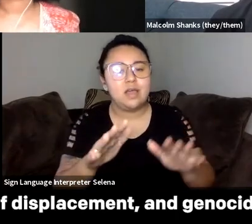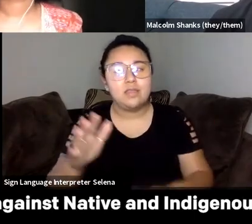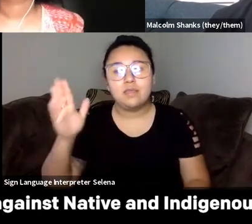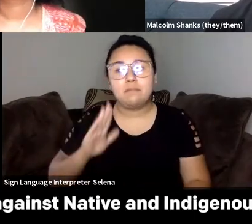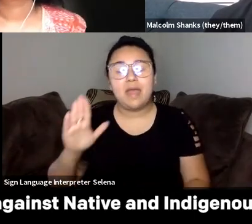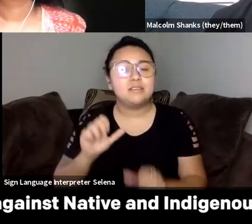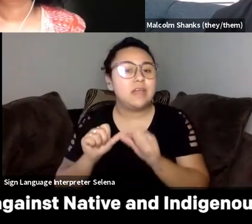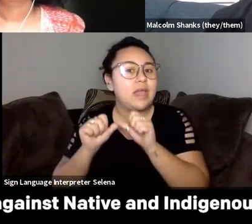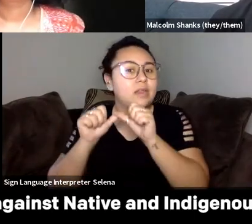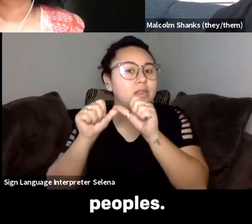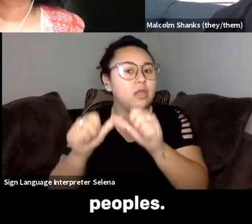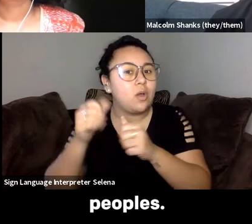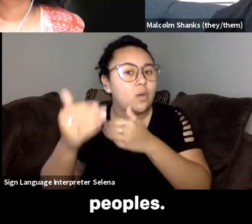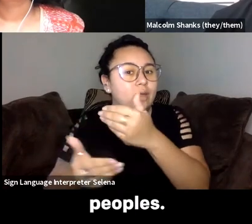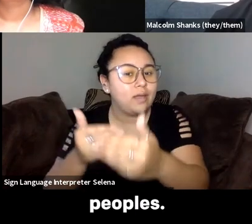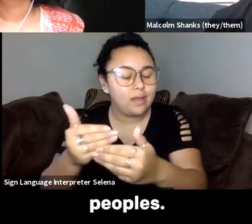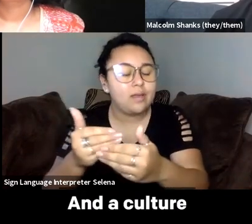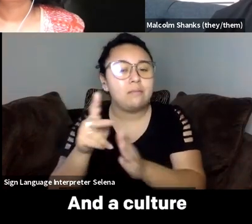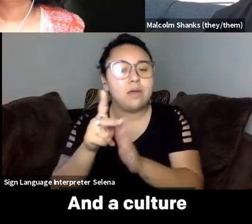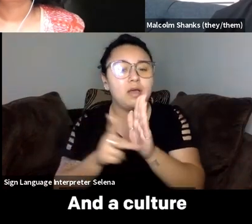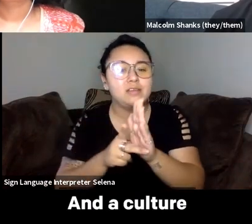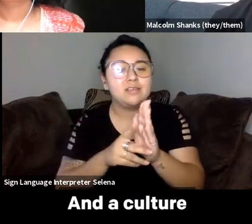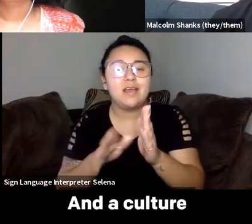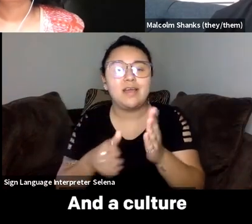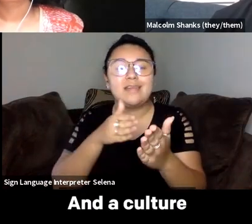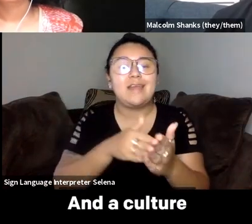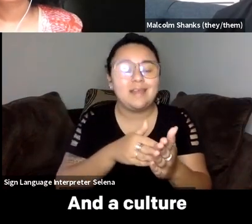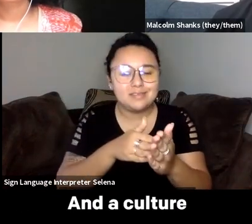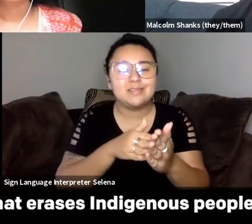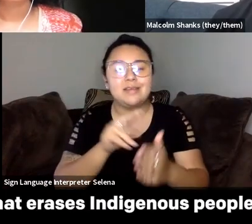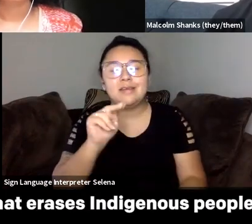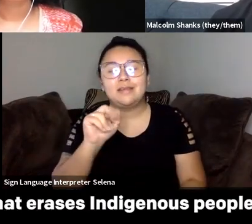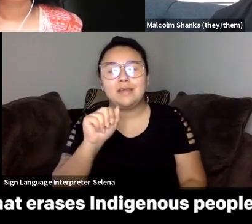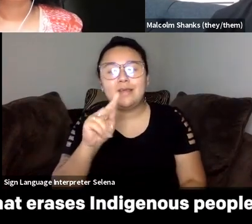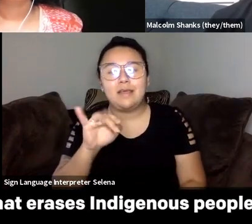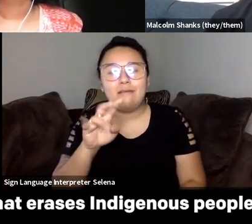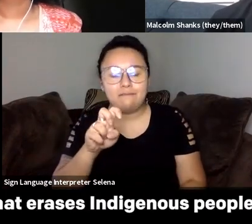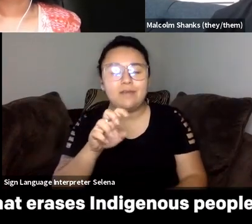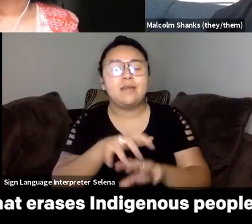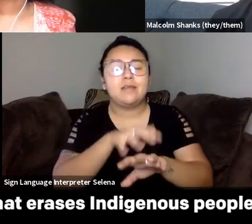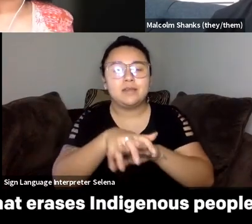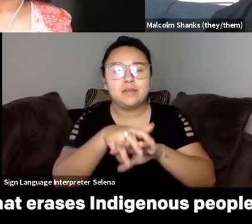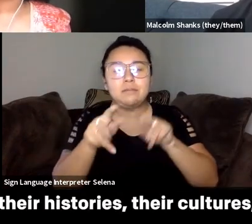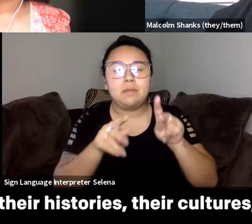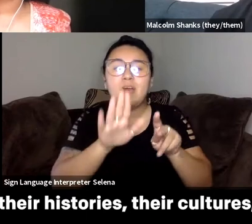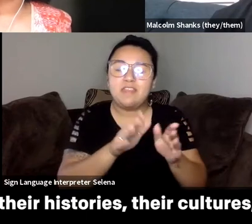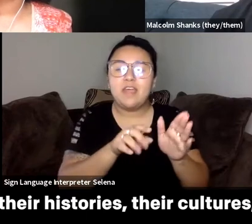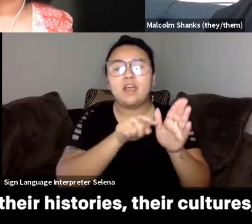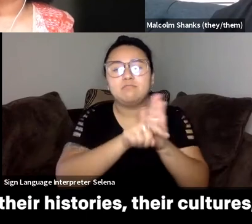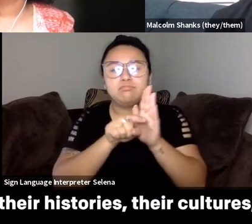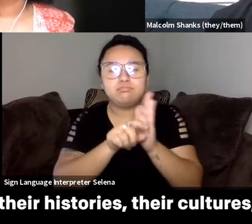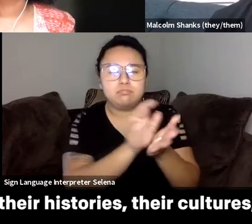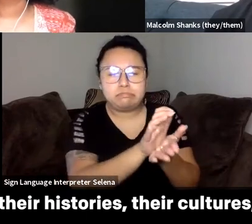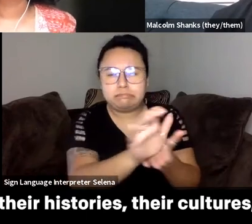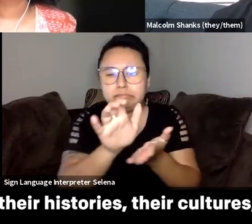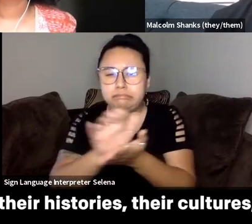of displacement and genocide against Native and Indigenous peoples, and a culture that erases Indigenous